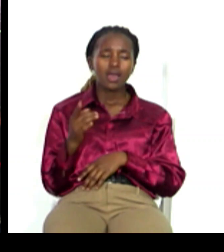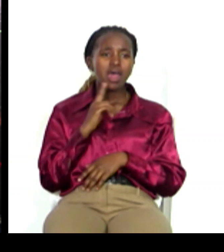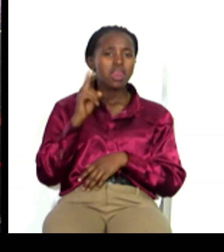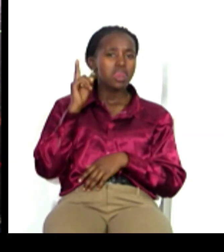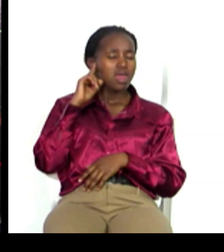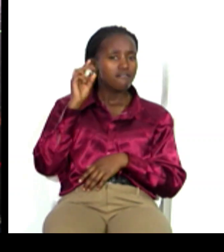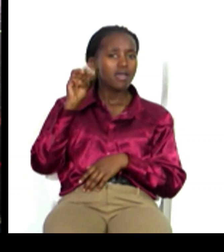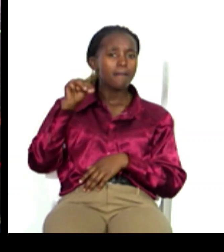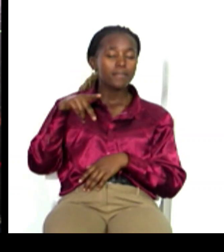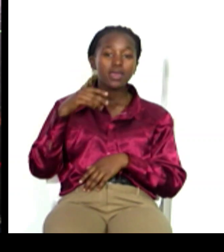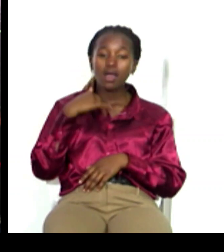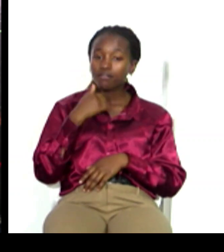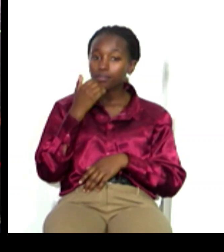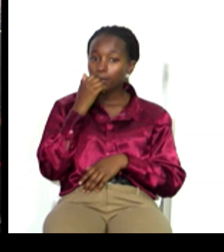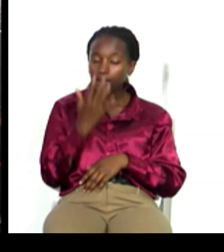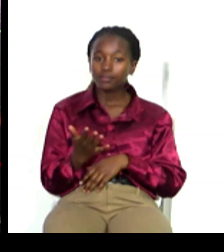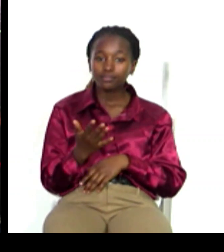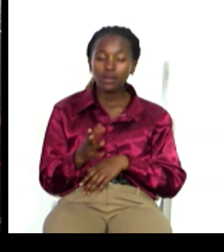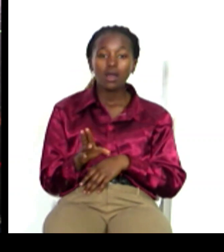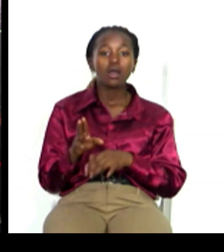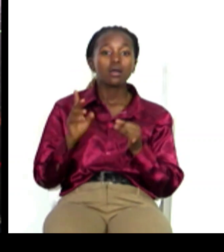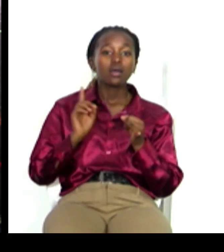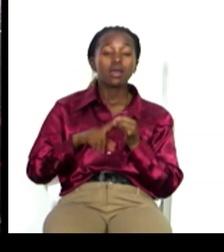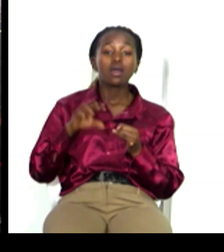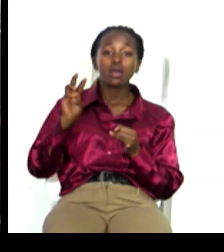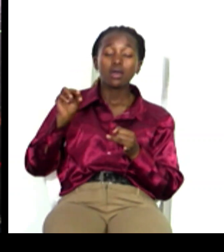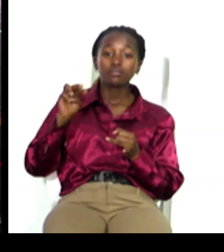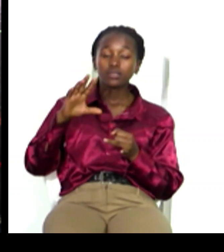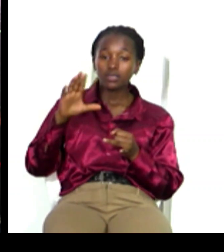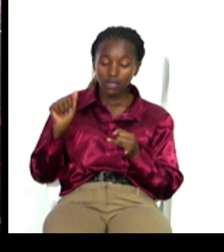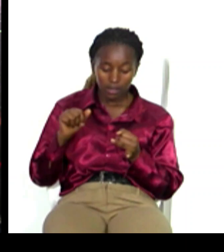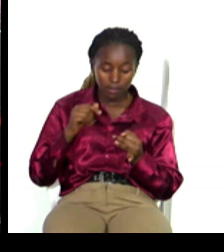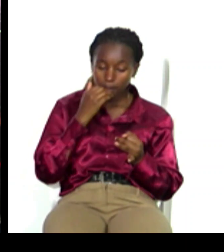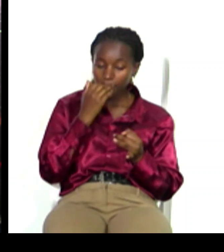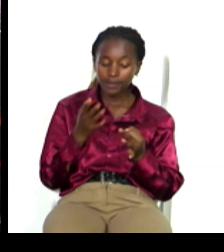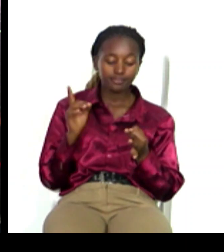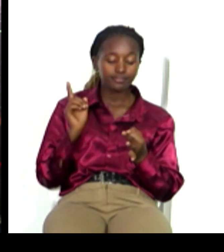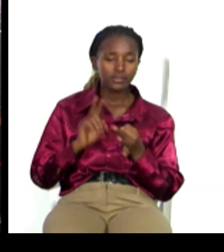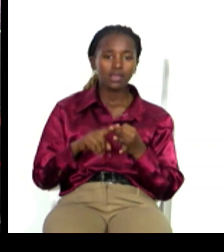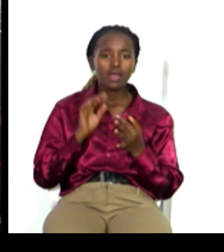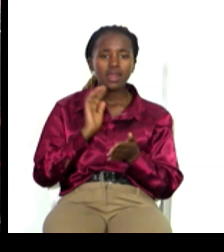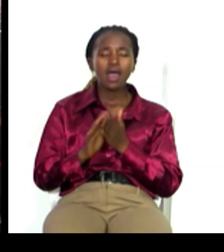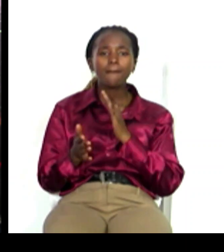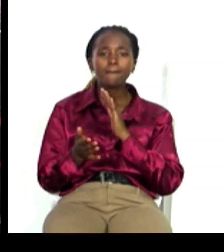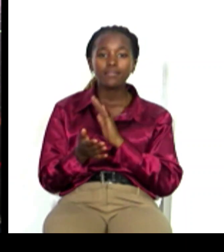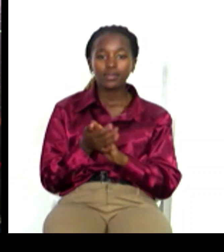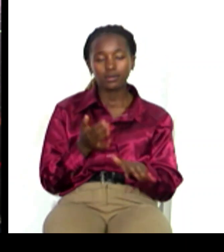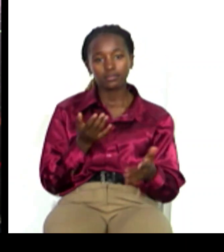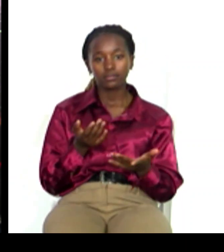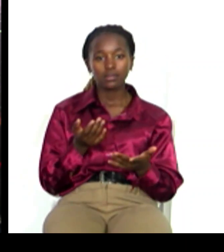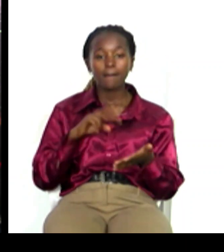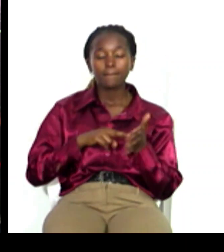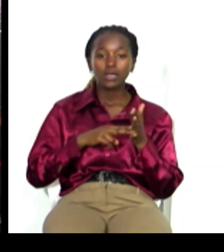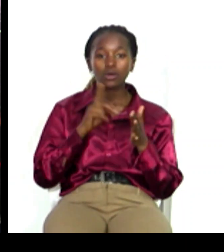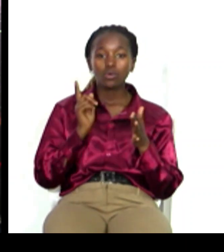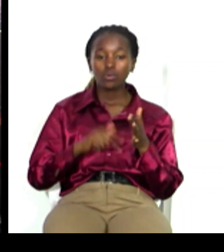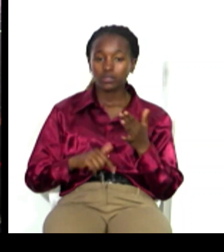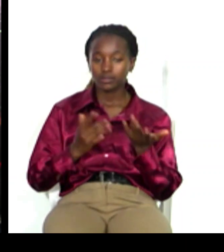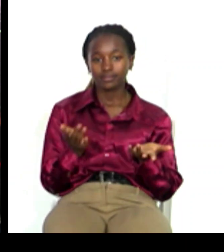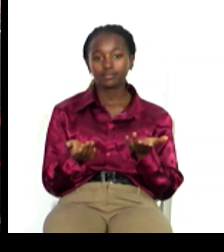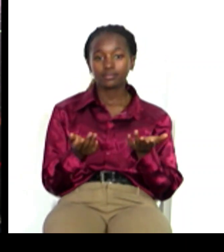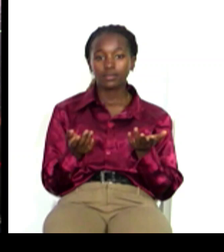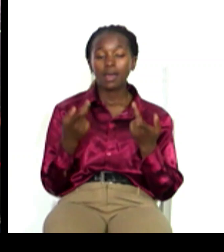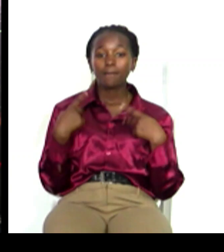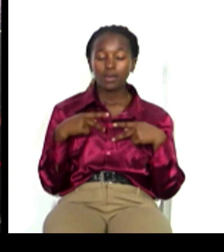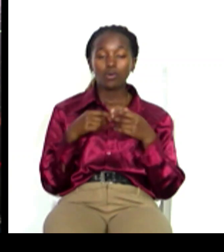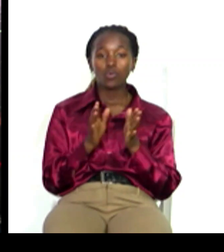of parliament, hakuna nominated MCA mwenye ni deaf, hakuna hata mmoja. Unaona? Right. So, persons